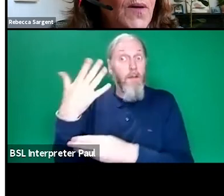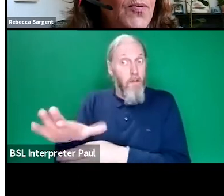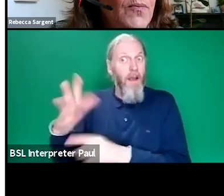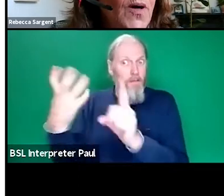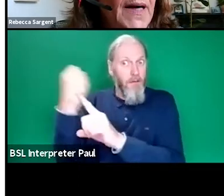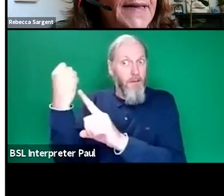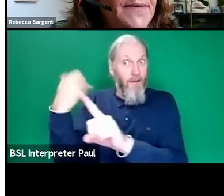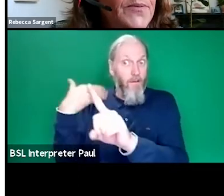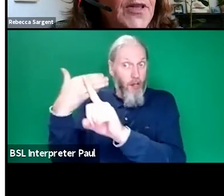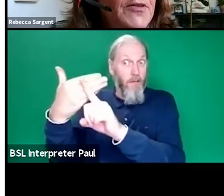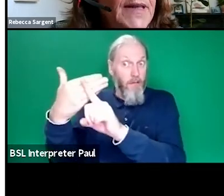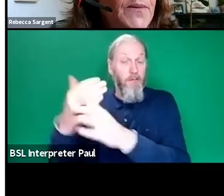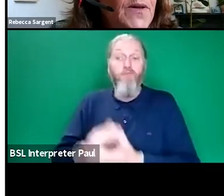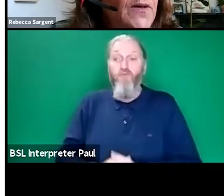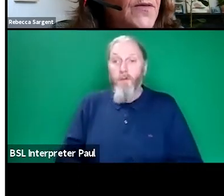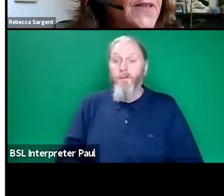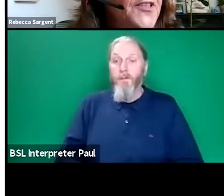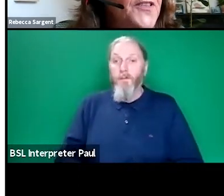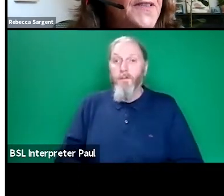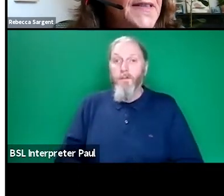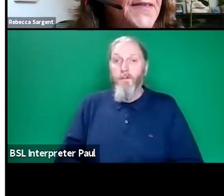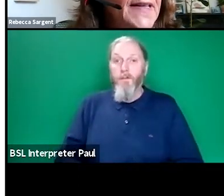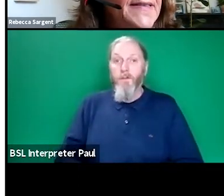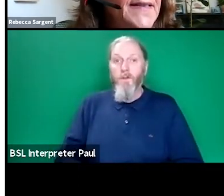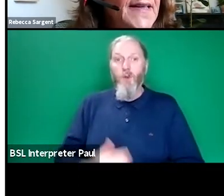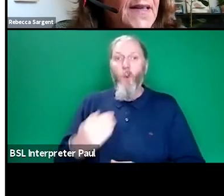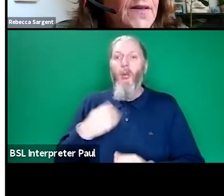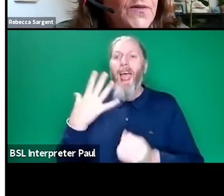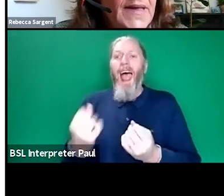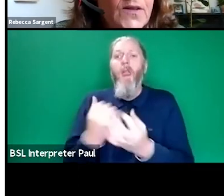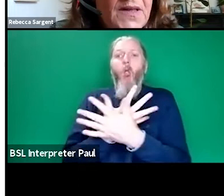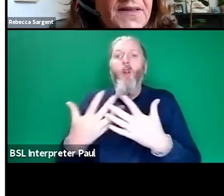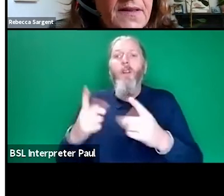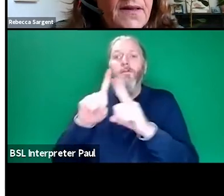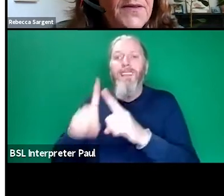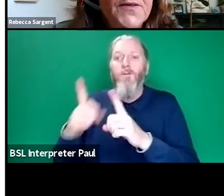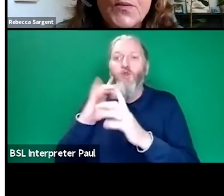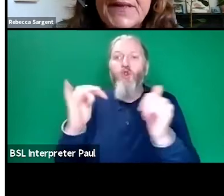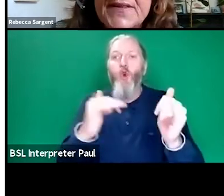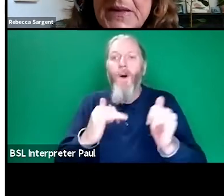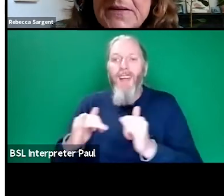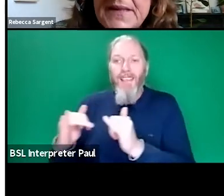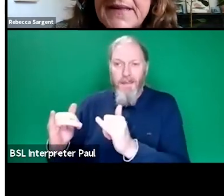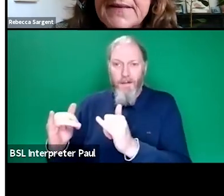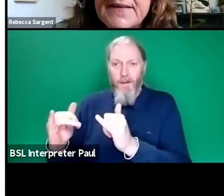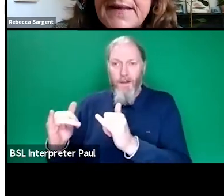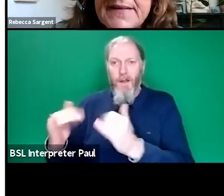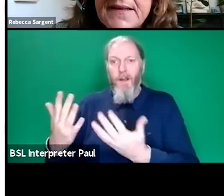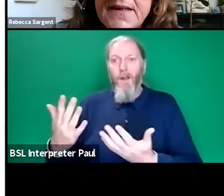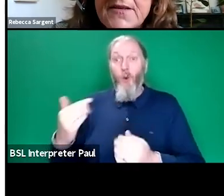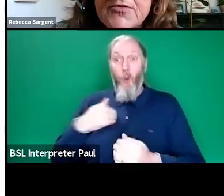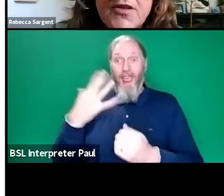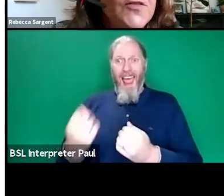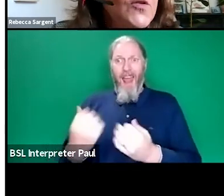a wide programme of condition surveys. We had quite a suite of buildings